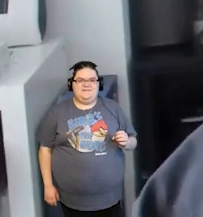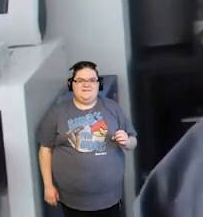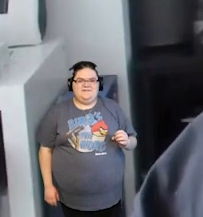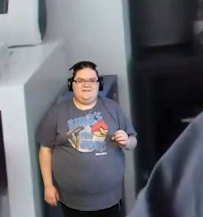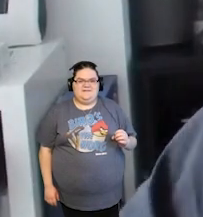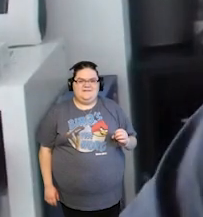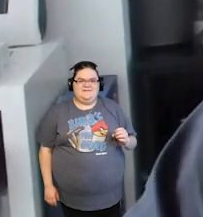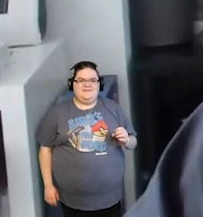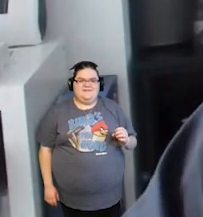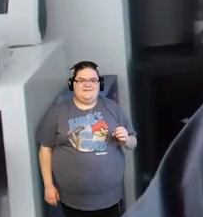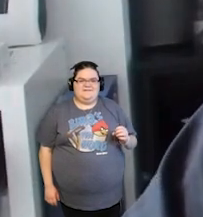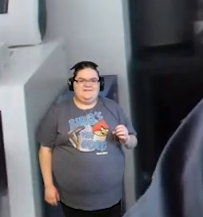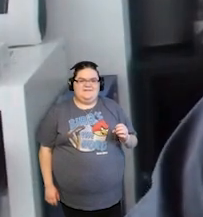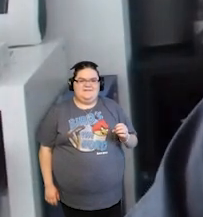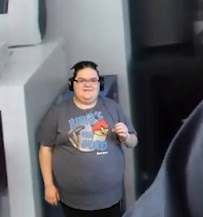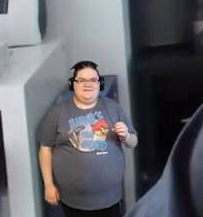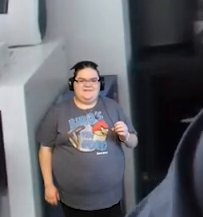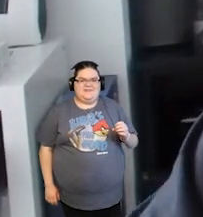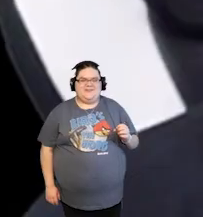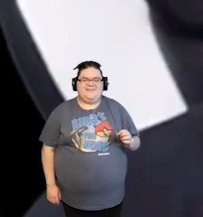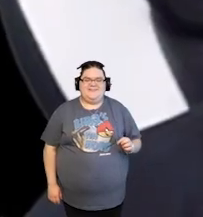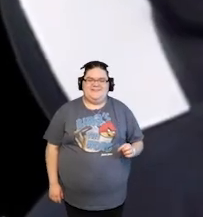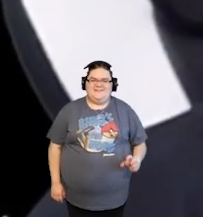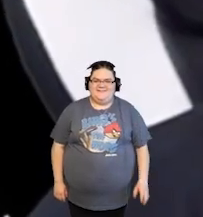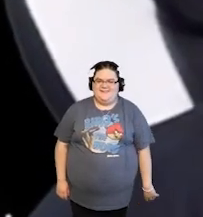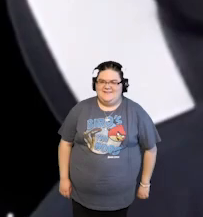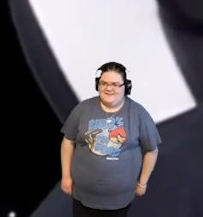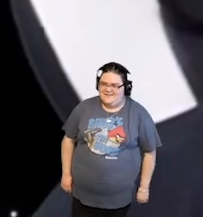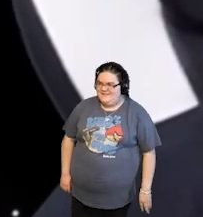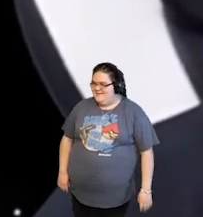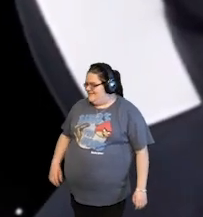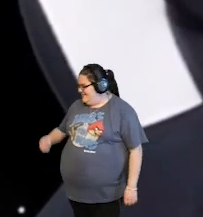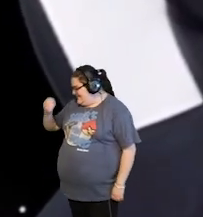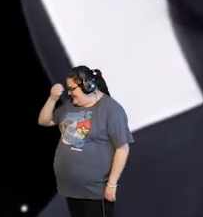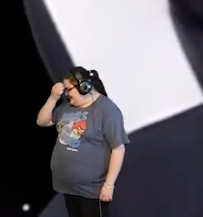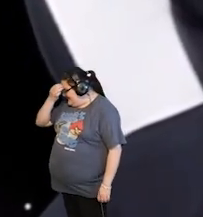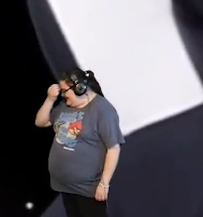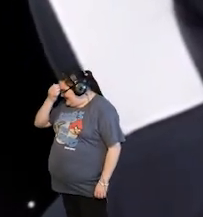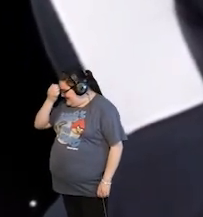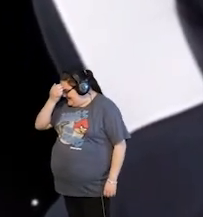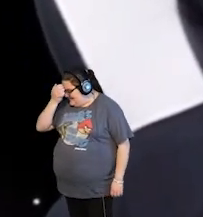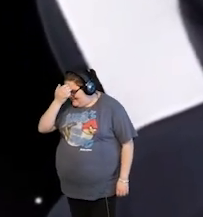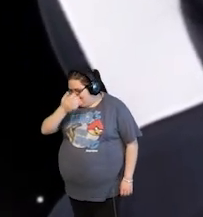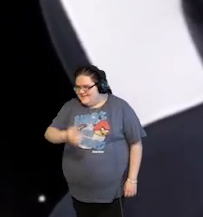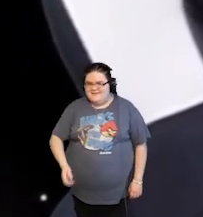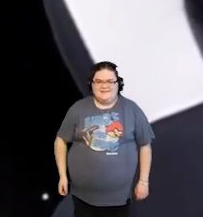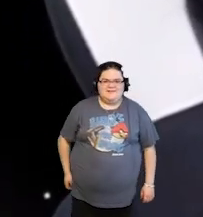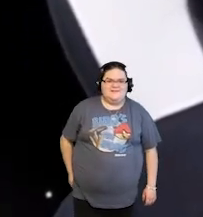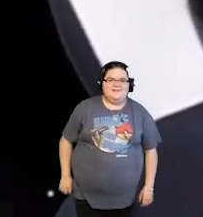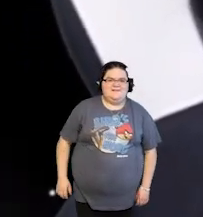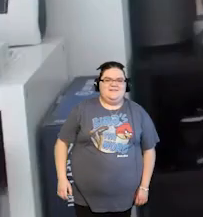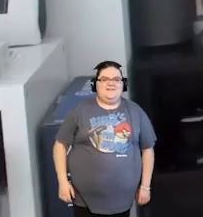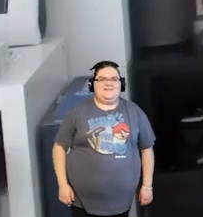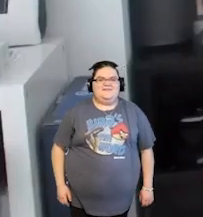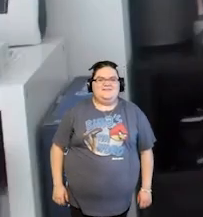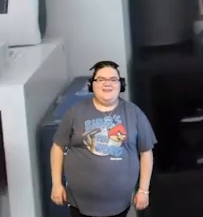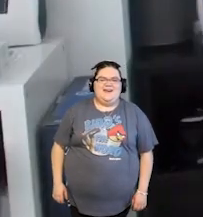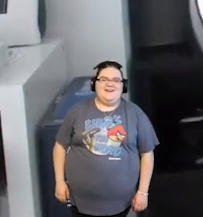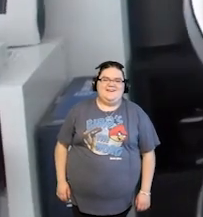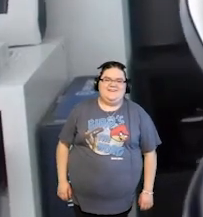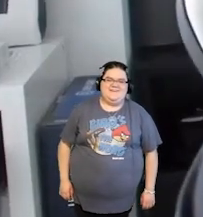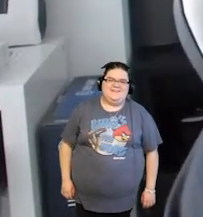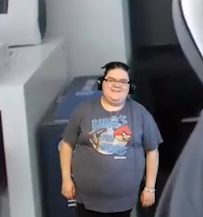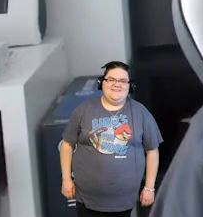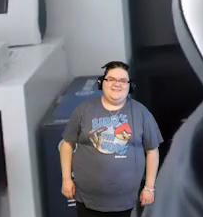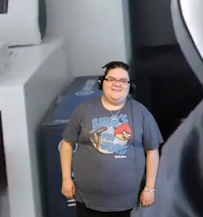could kill me, bro. I wasn't looking where you went. I can't see shit. He goes, it's not Toby, because Toby was dancing around me. Toby's like, oh, it's you, Fresh, buddy. Yeah!